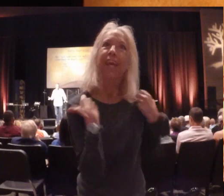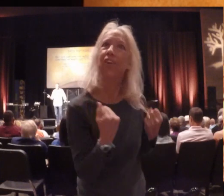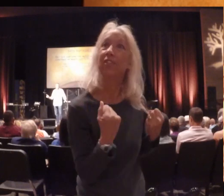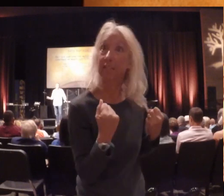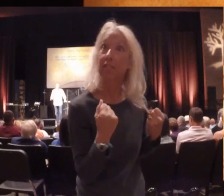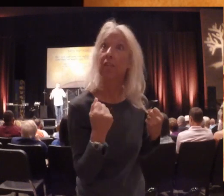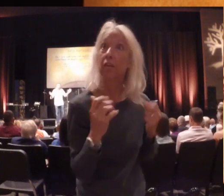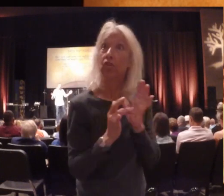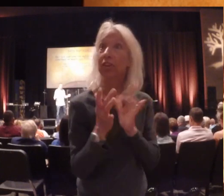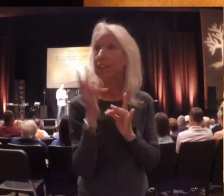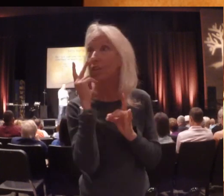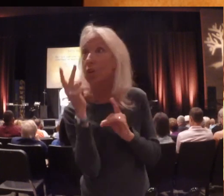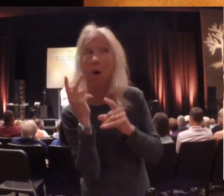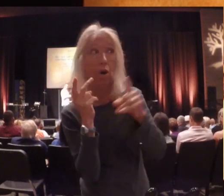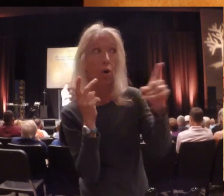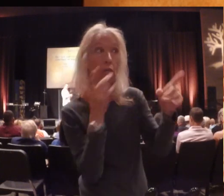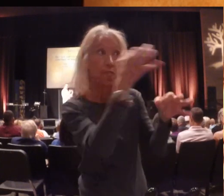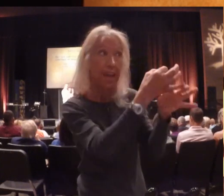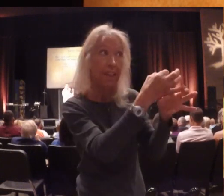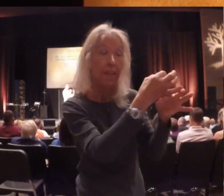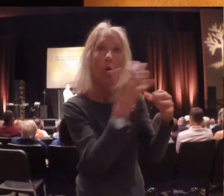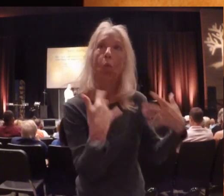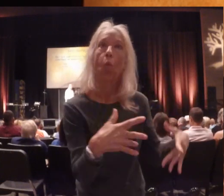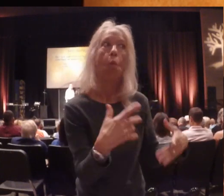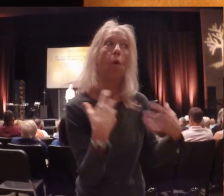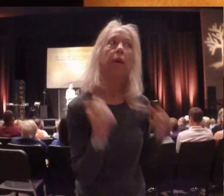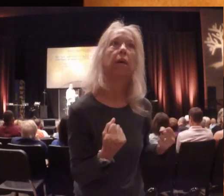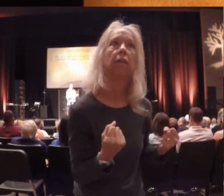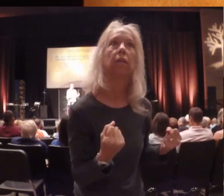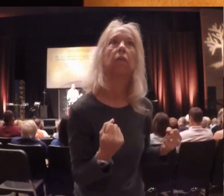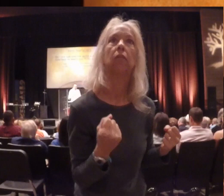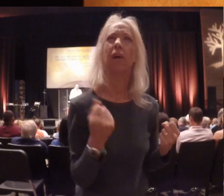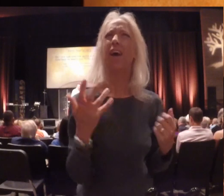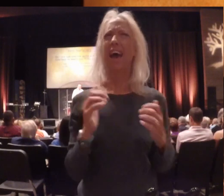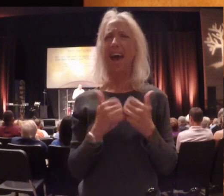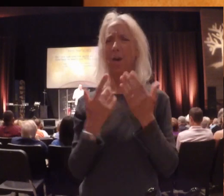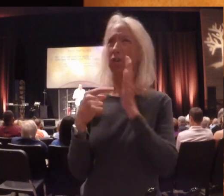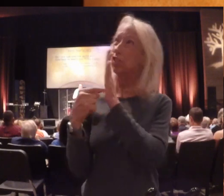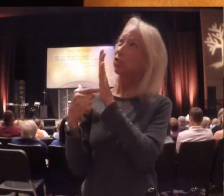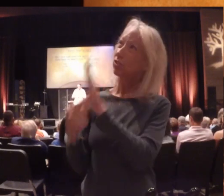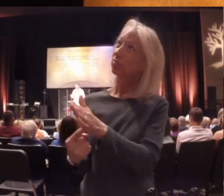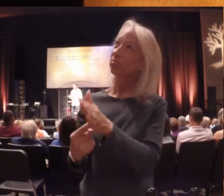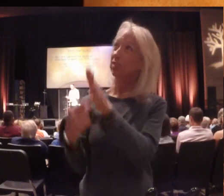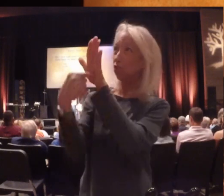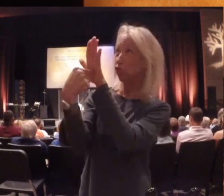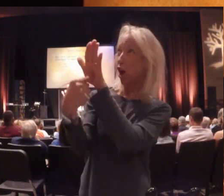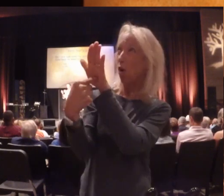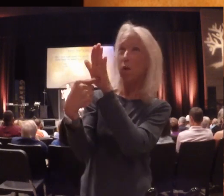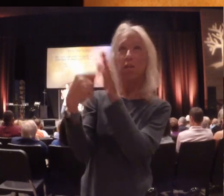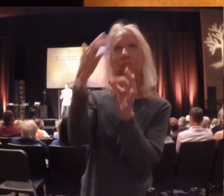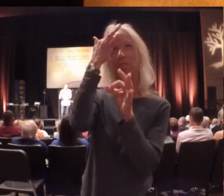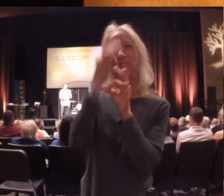healed. He saw their faith. Now, what does that look like? What does it look like to show your faith? I